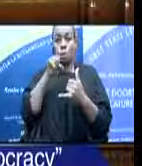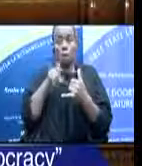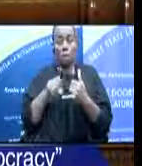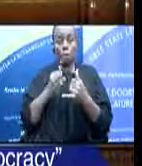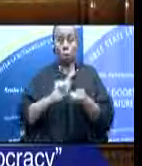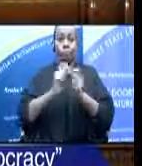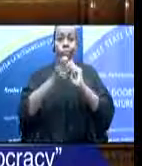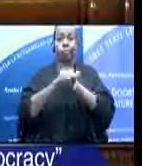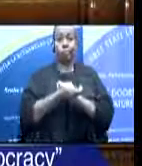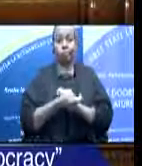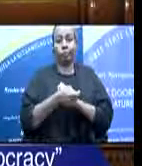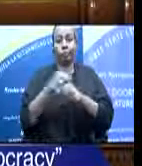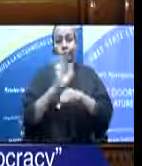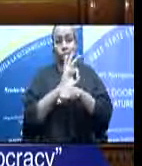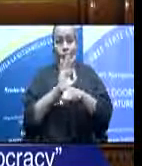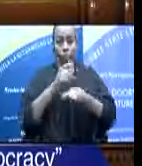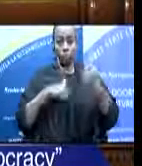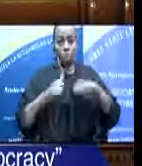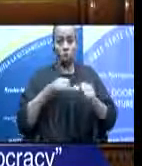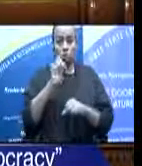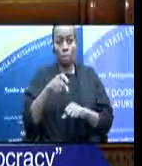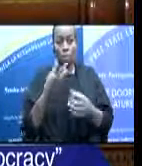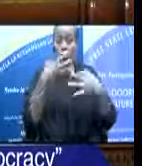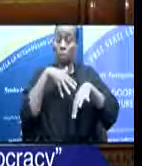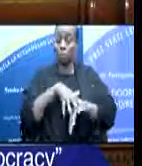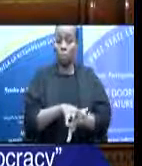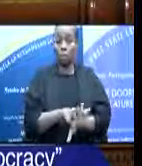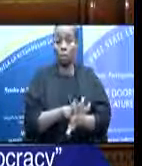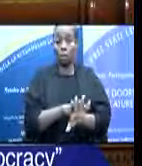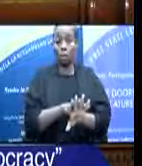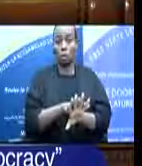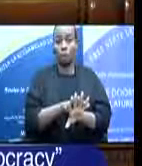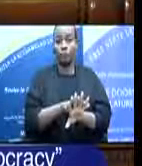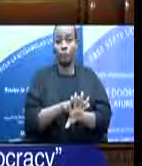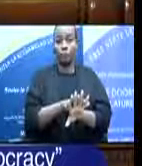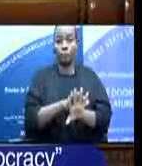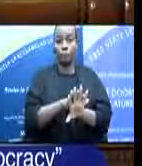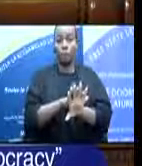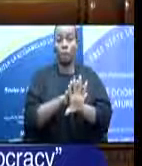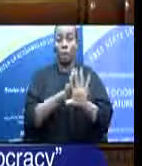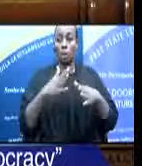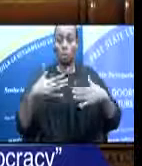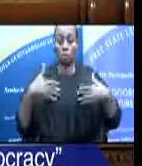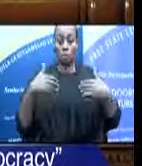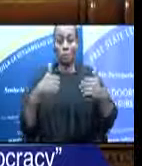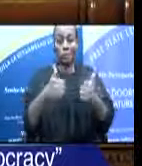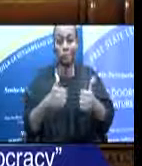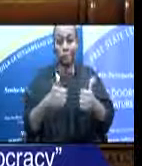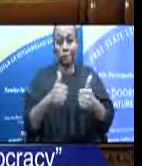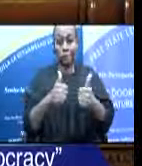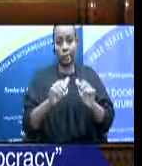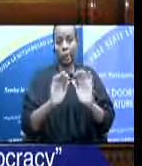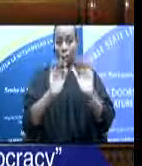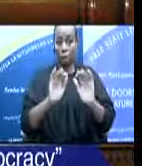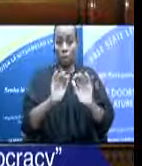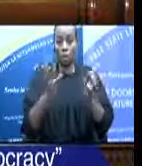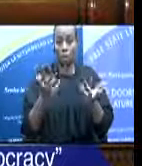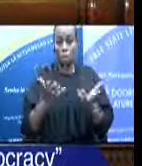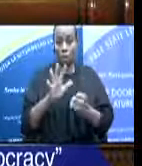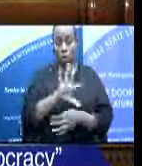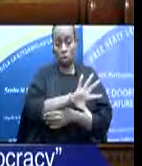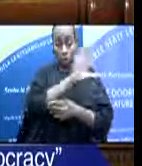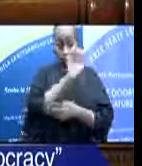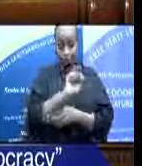for an urgent action plan to implement the universal health coverage in South Africa through